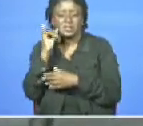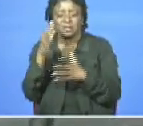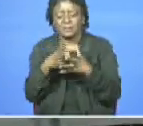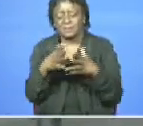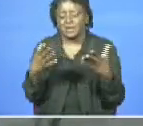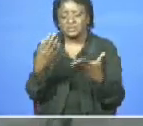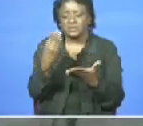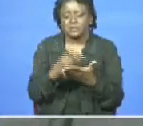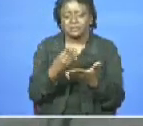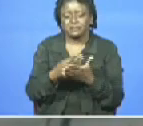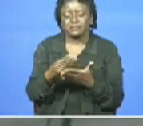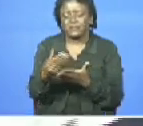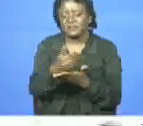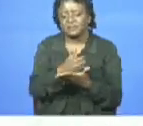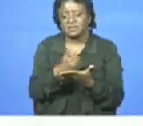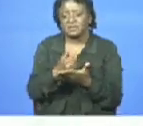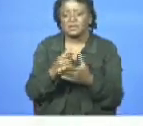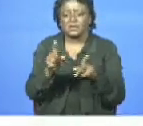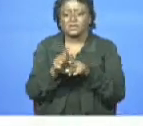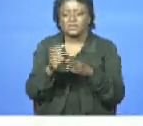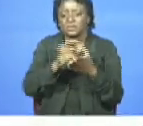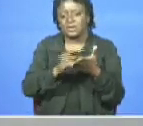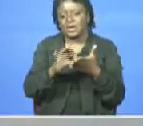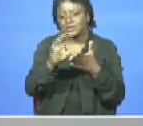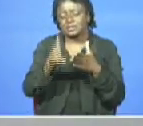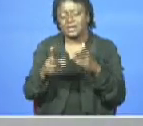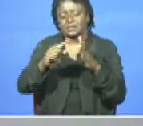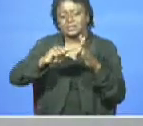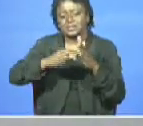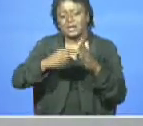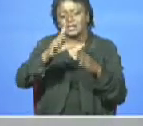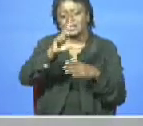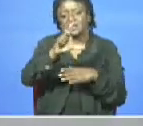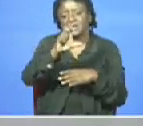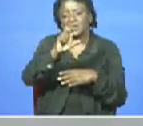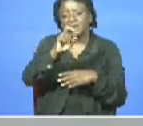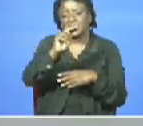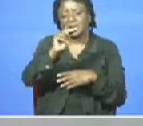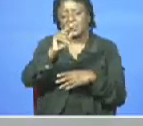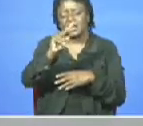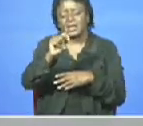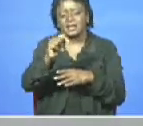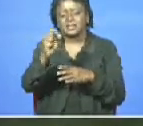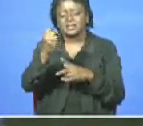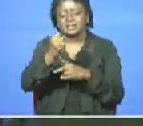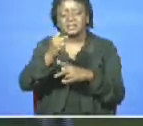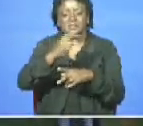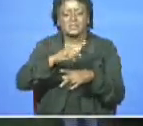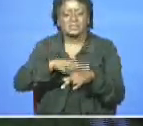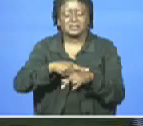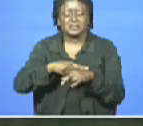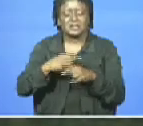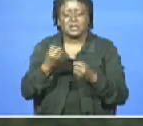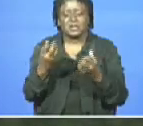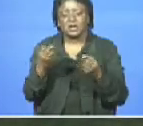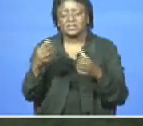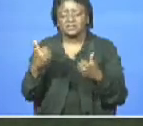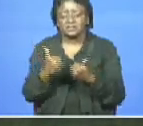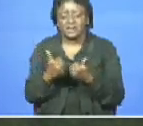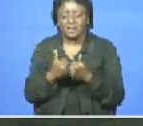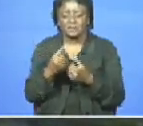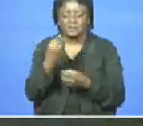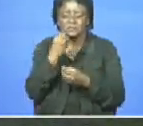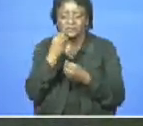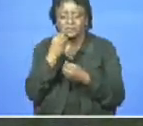countdown to the start of the lengthened season. Those attending the event enjoyed lots of games, food, and music. St. John's Parent Teachers